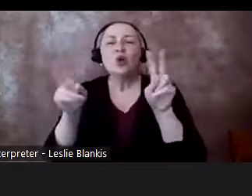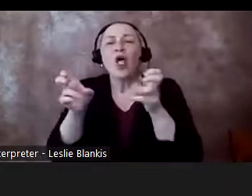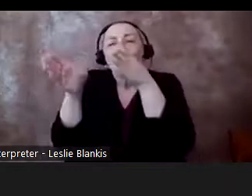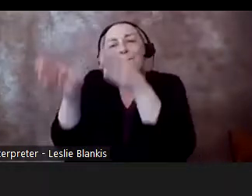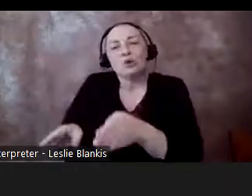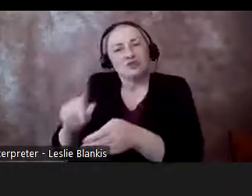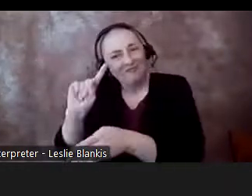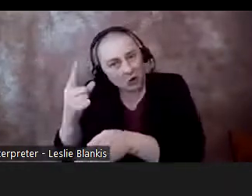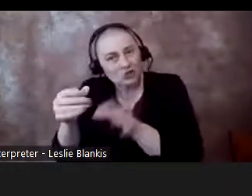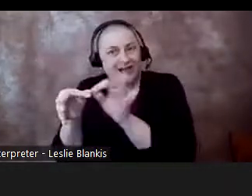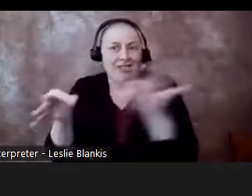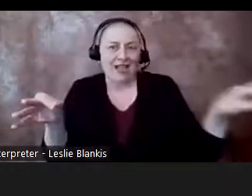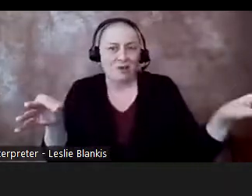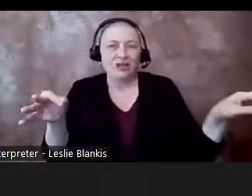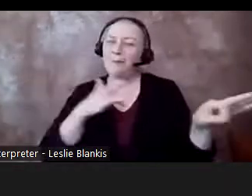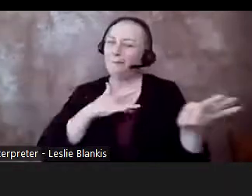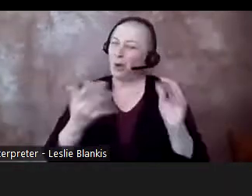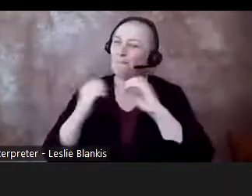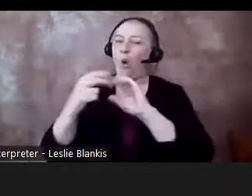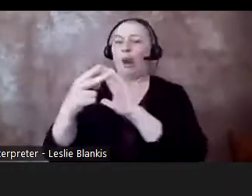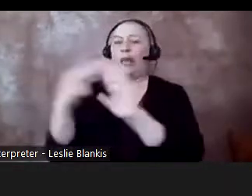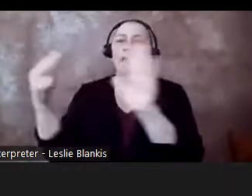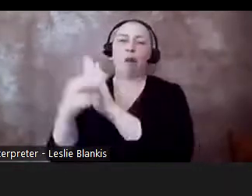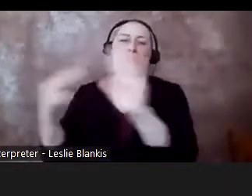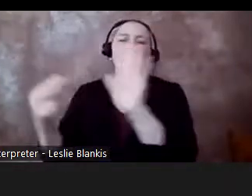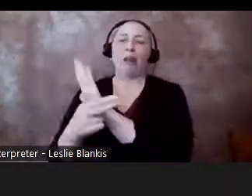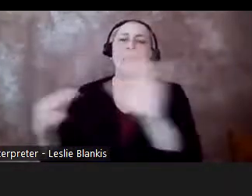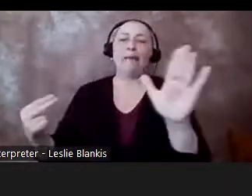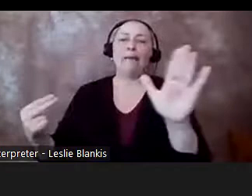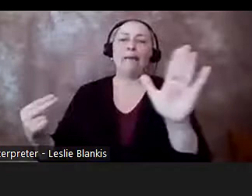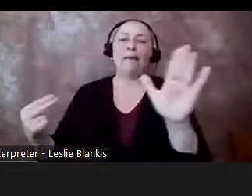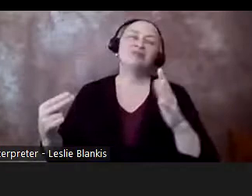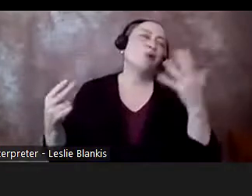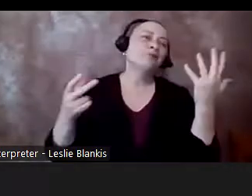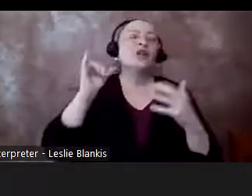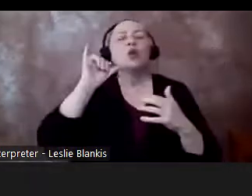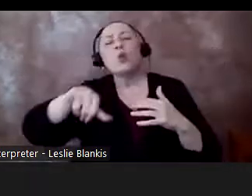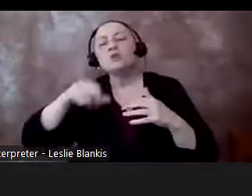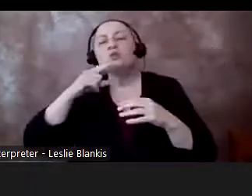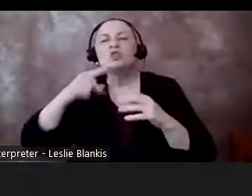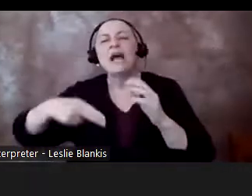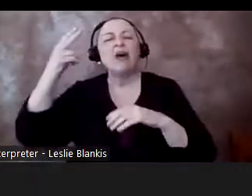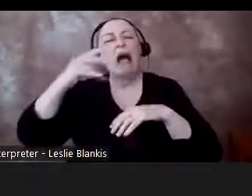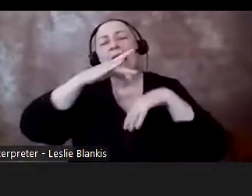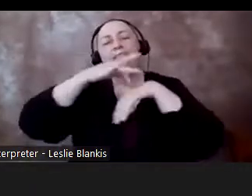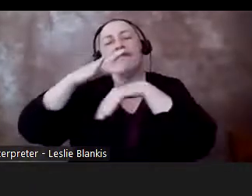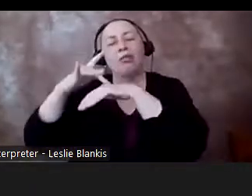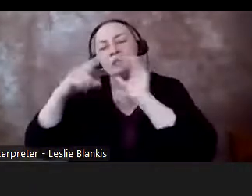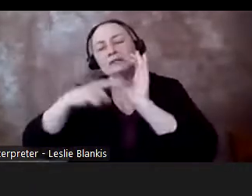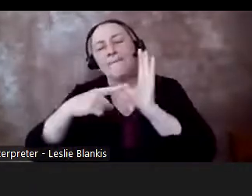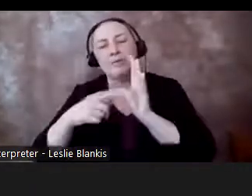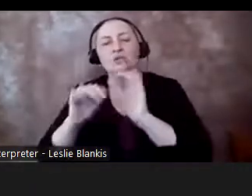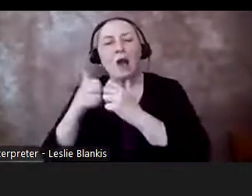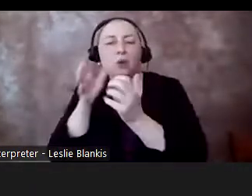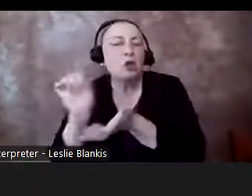little bit of labels. And so we just gave them a few. Those are just a high level example of how we were able to help them and support them with